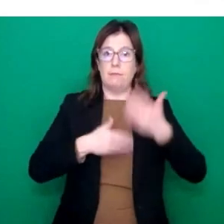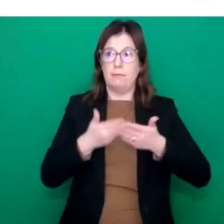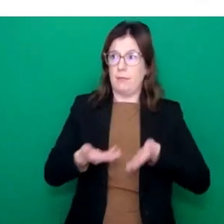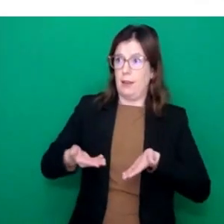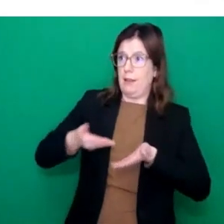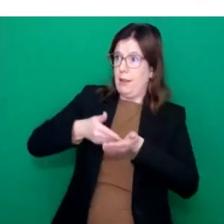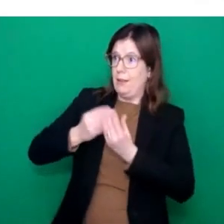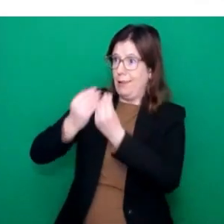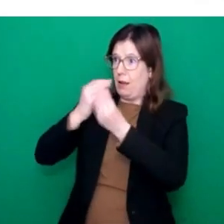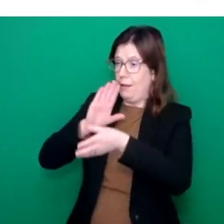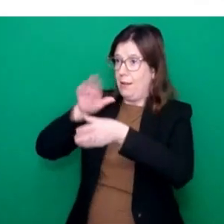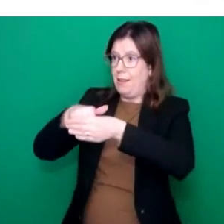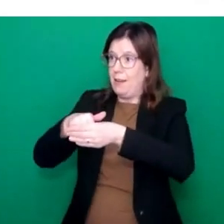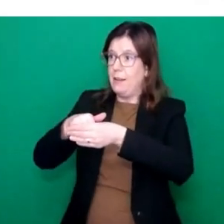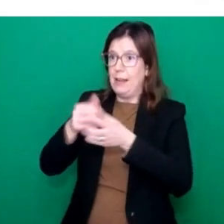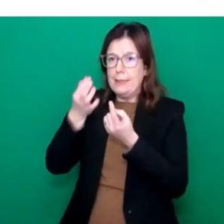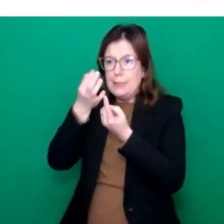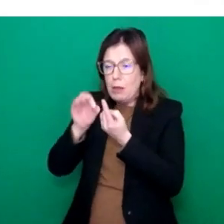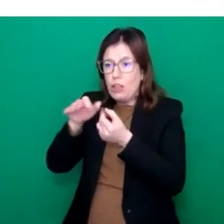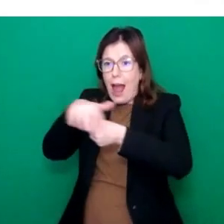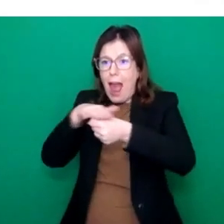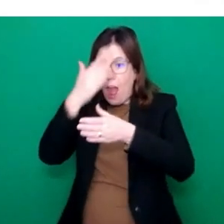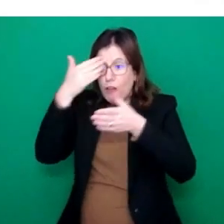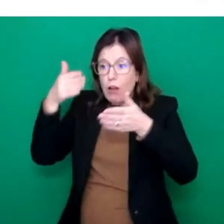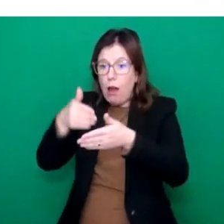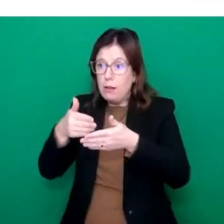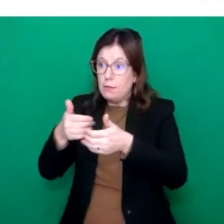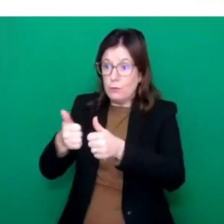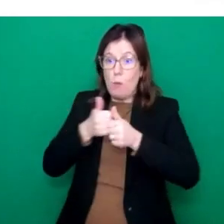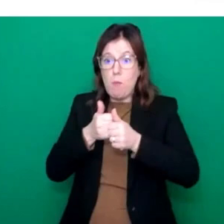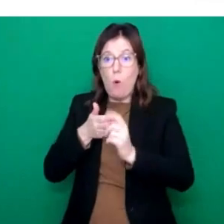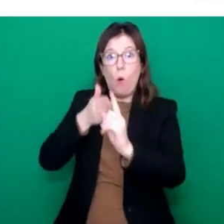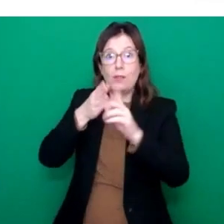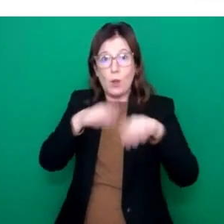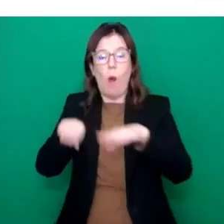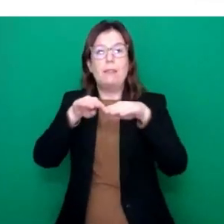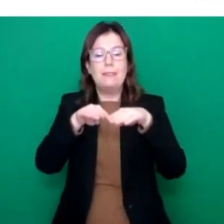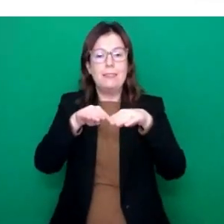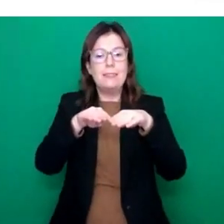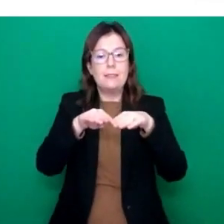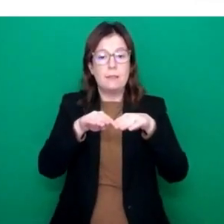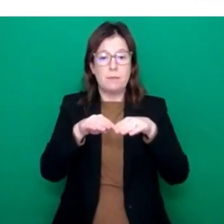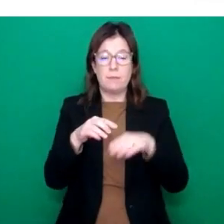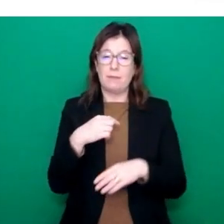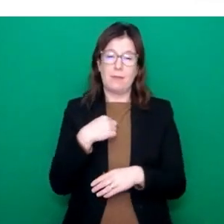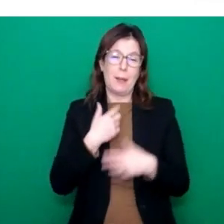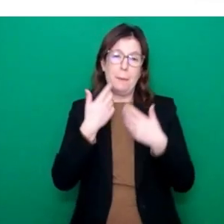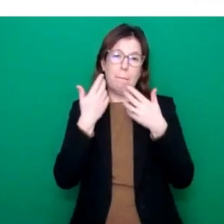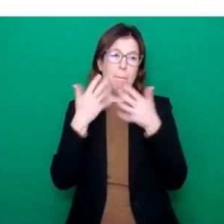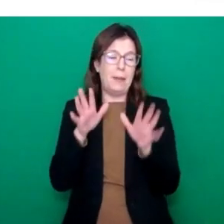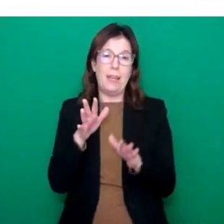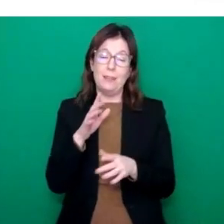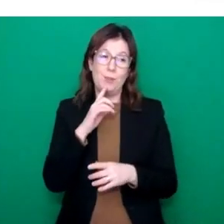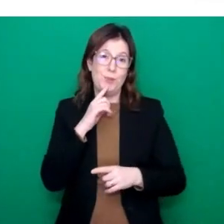work and take up specialisms and move this agenda forward. We've been having discussions in this area